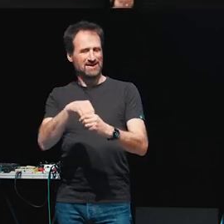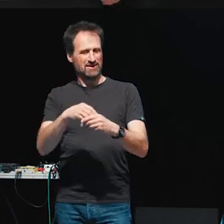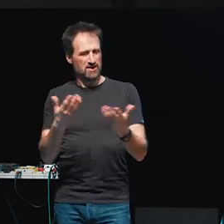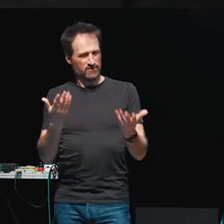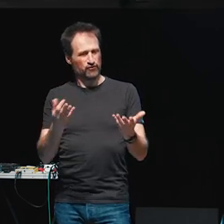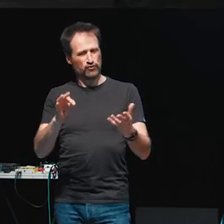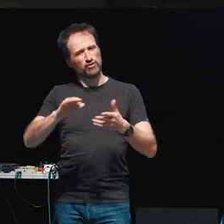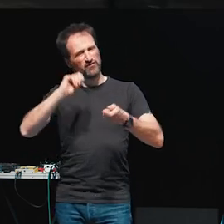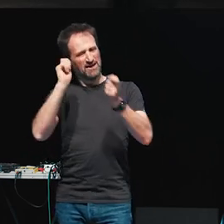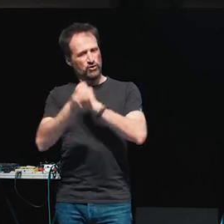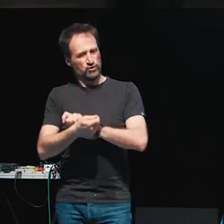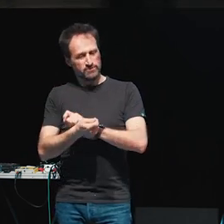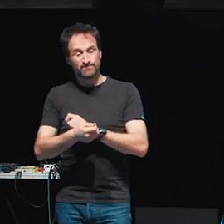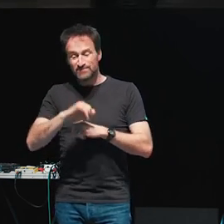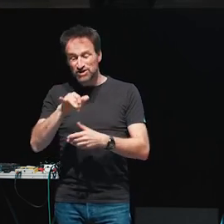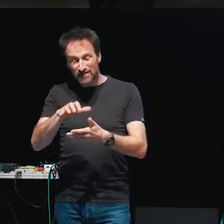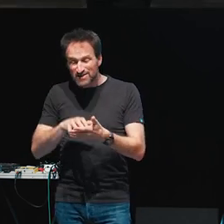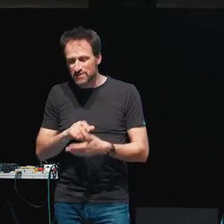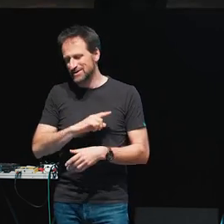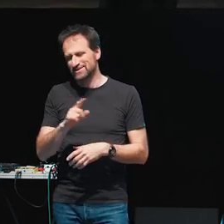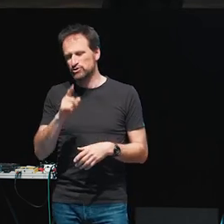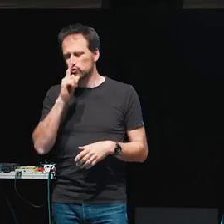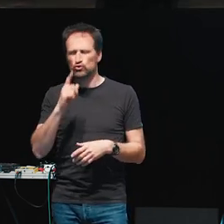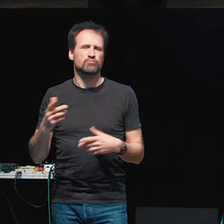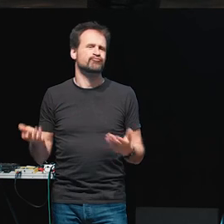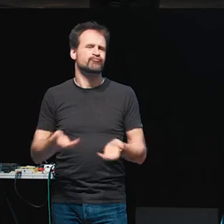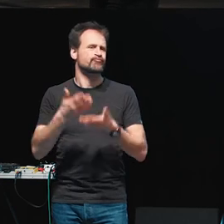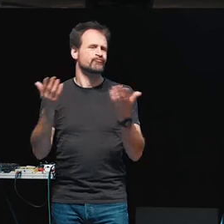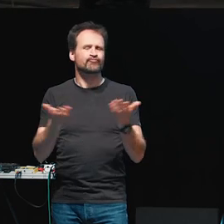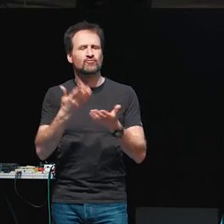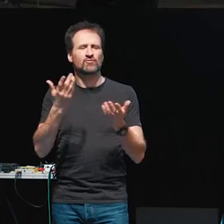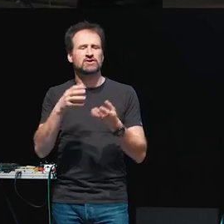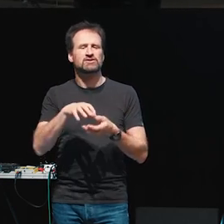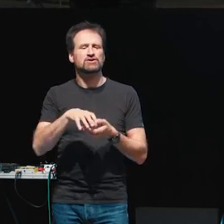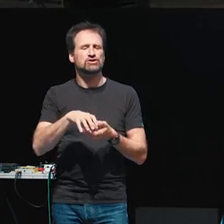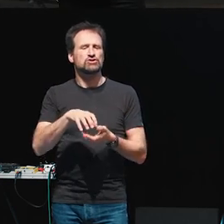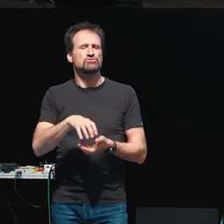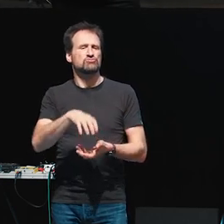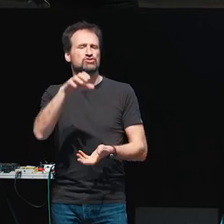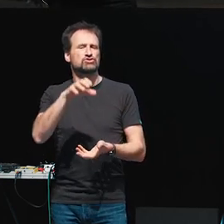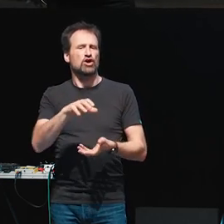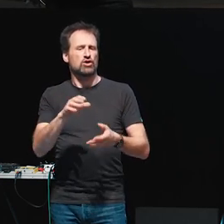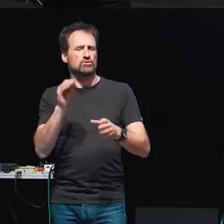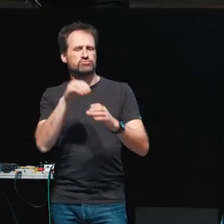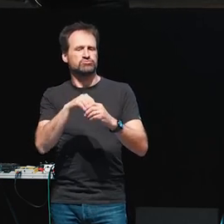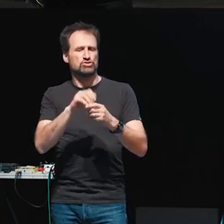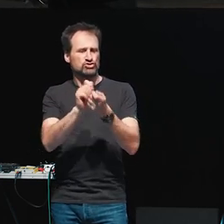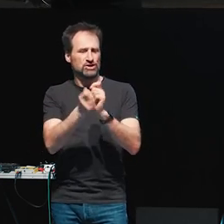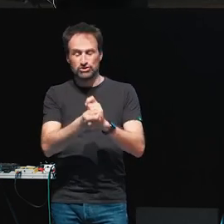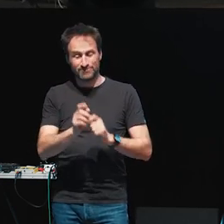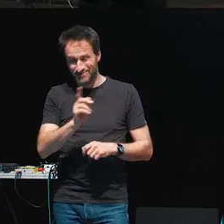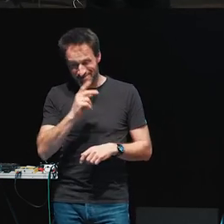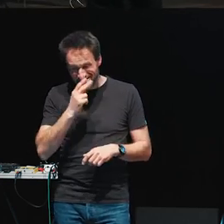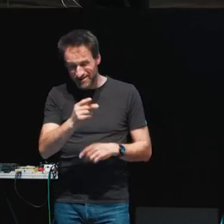JavaScript is not only a front-end scripting language, but it's like so much more. It's a stack game changer. It's a front-end, it's the back-end, and thanks to